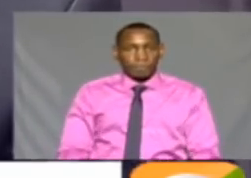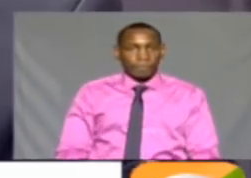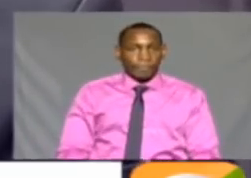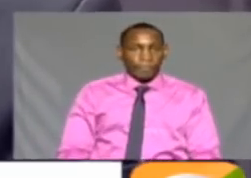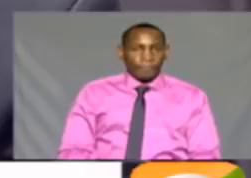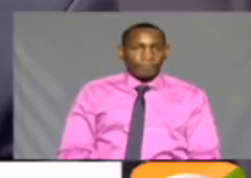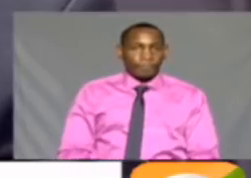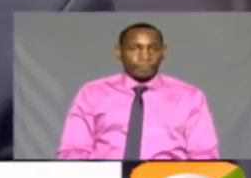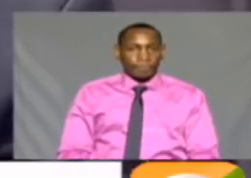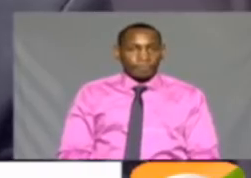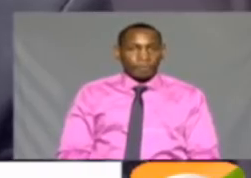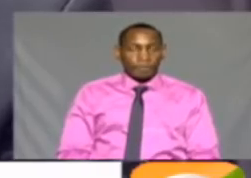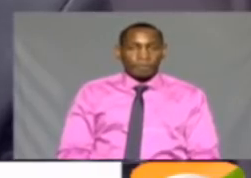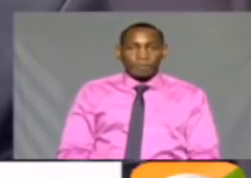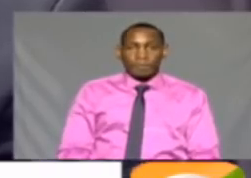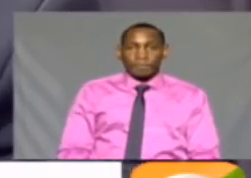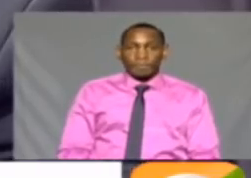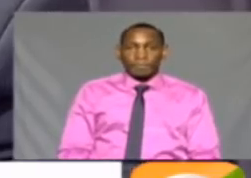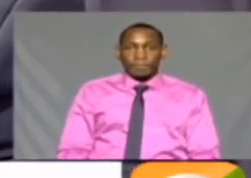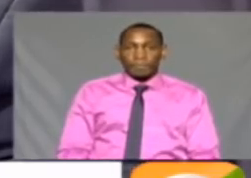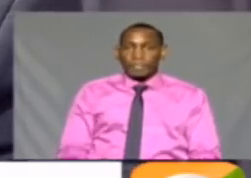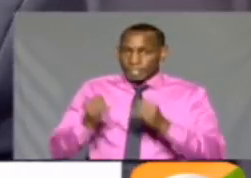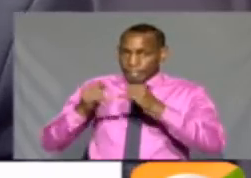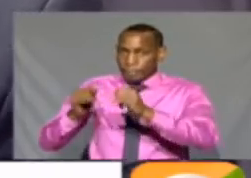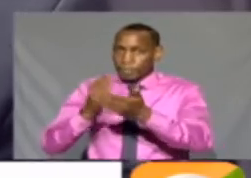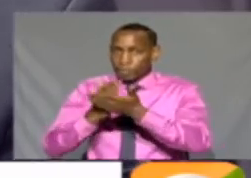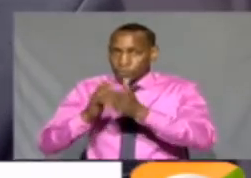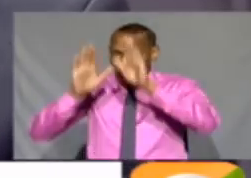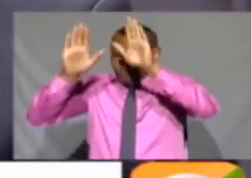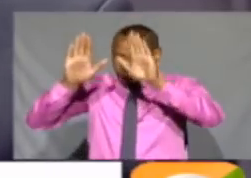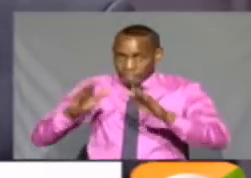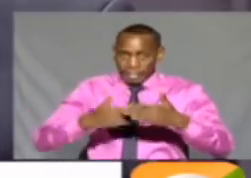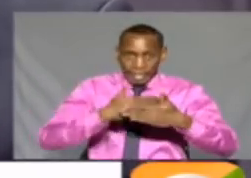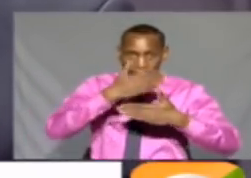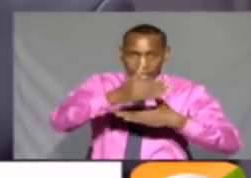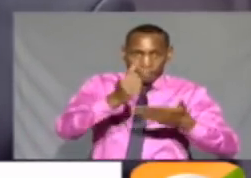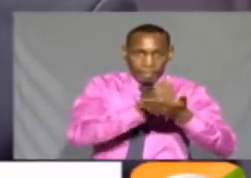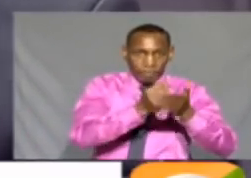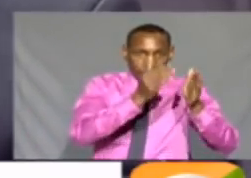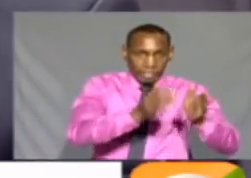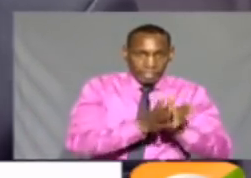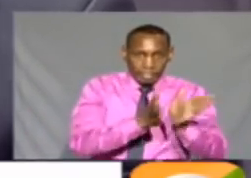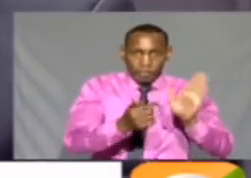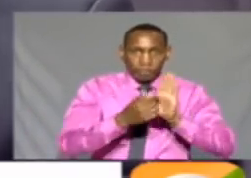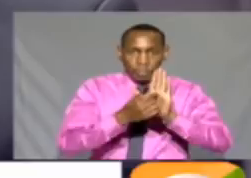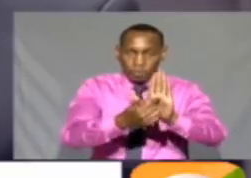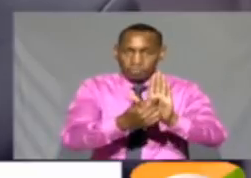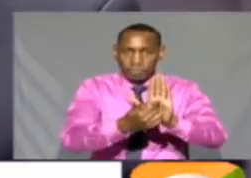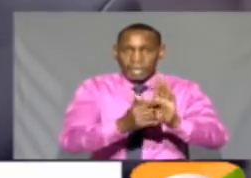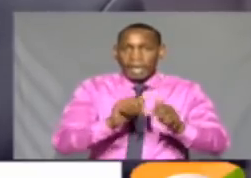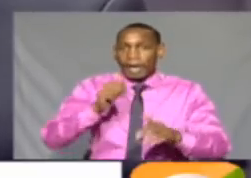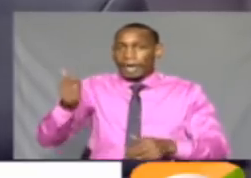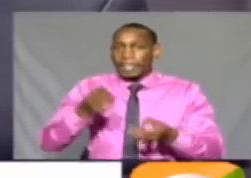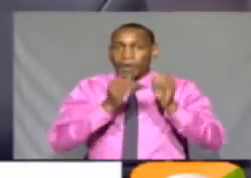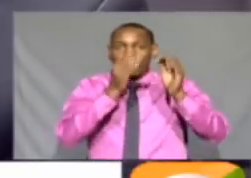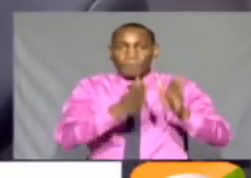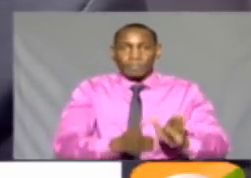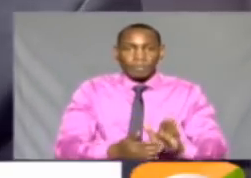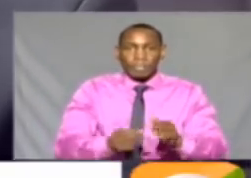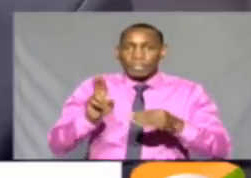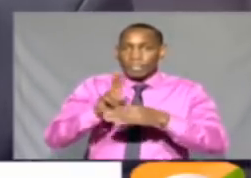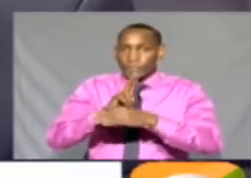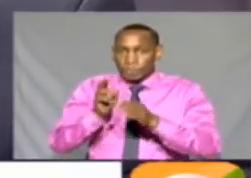this is where the real matter should be. Implementation. Once the Auditor General has pointed out, or any other officer who has